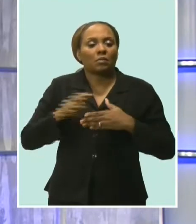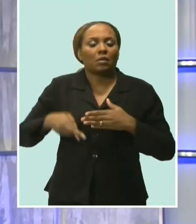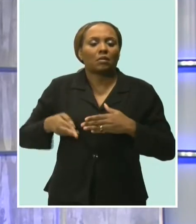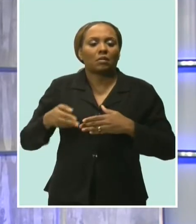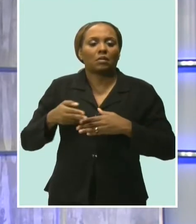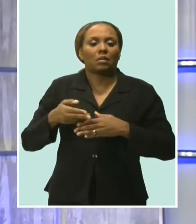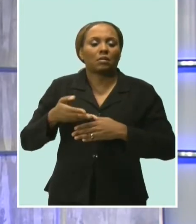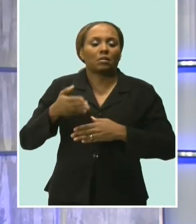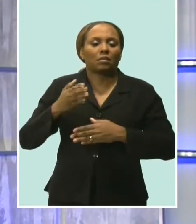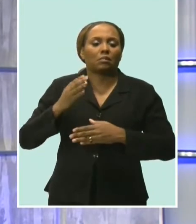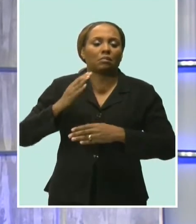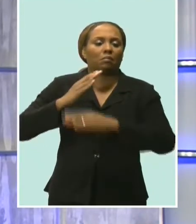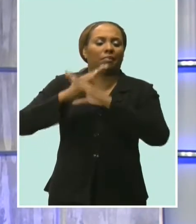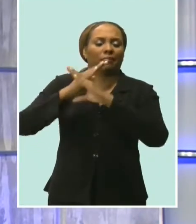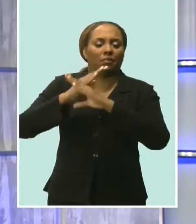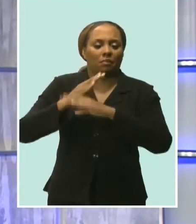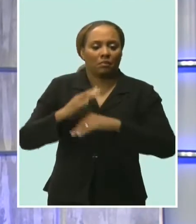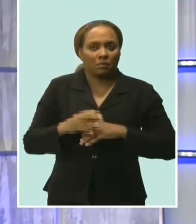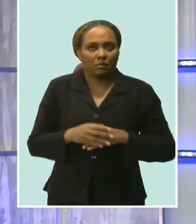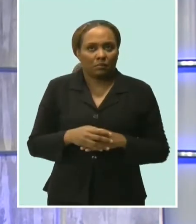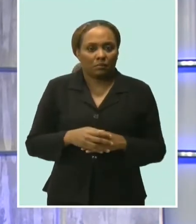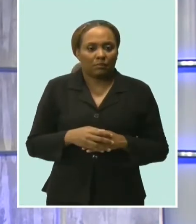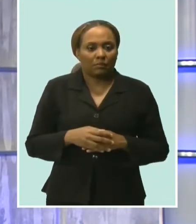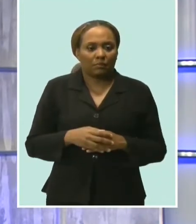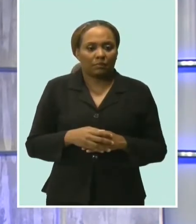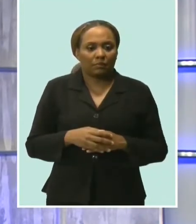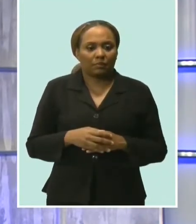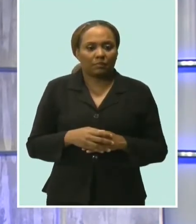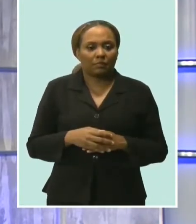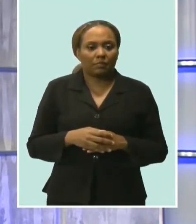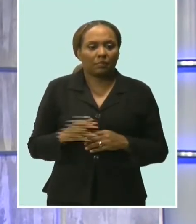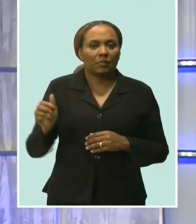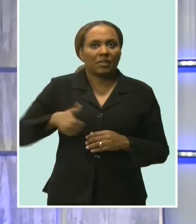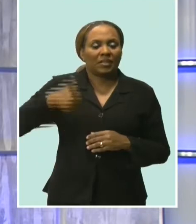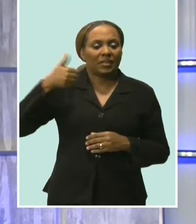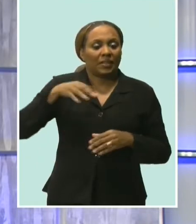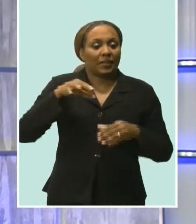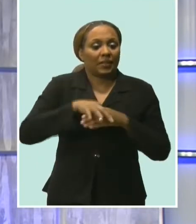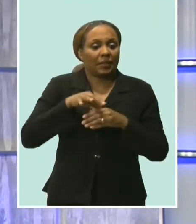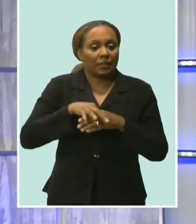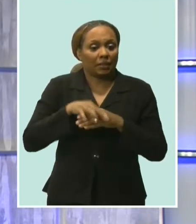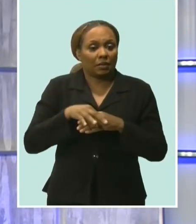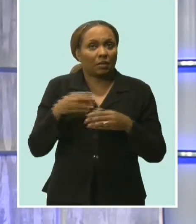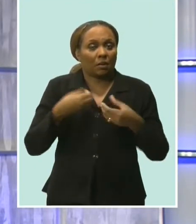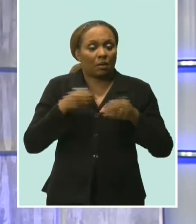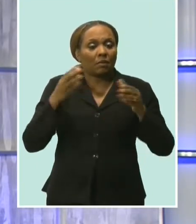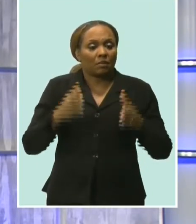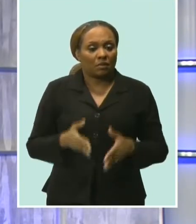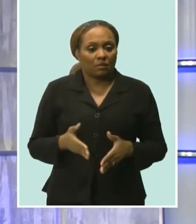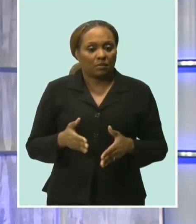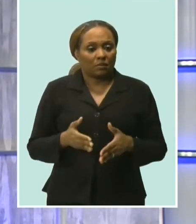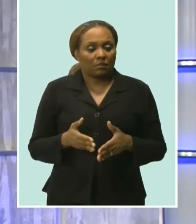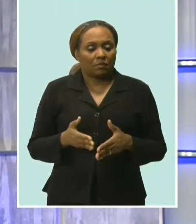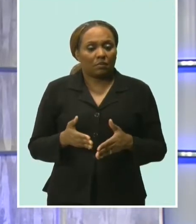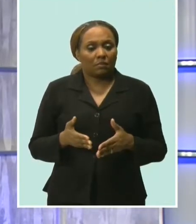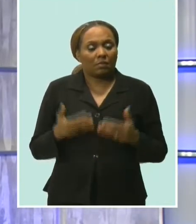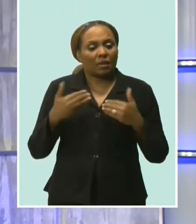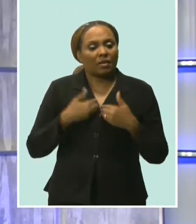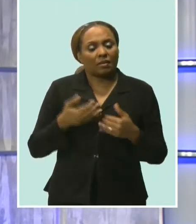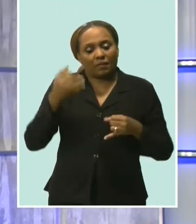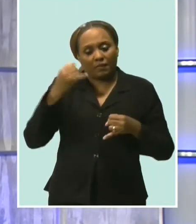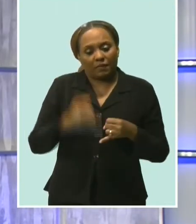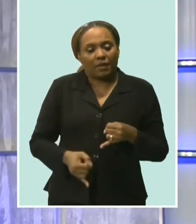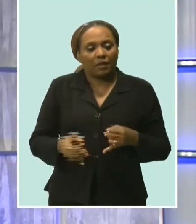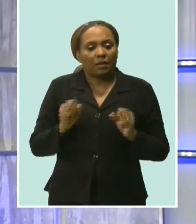report from iNews in Ghana indicates that the Chief Elections Officer, Keith Lowenfield, who was given a final chance to submit